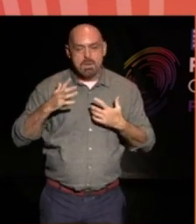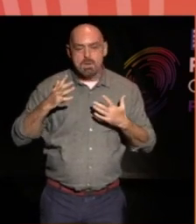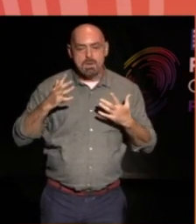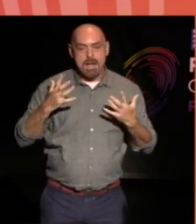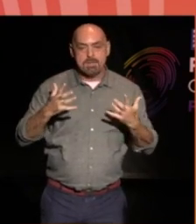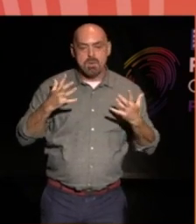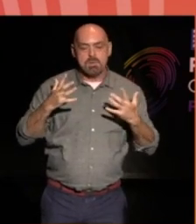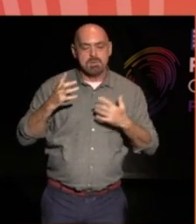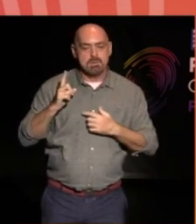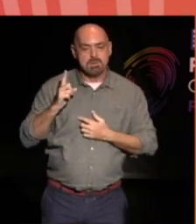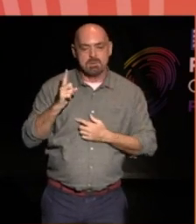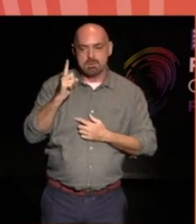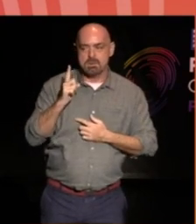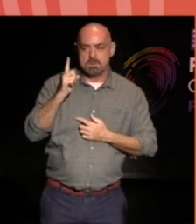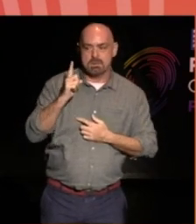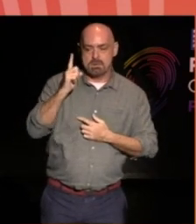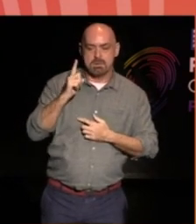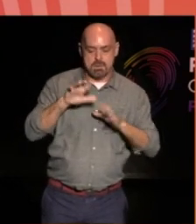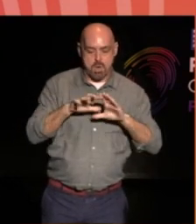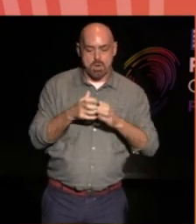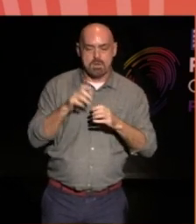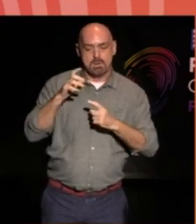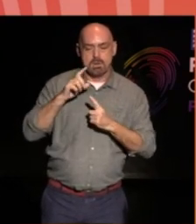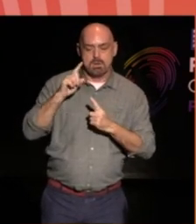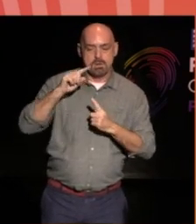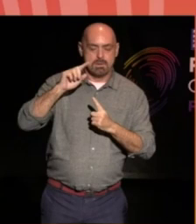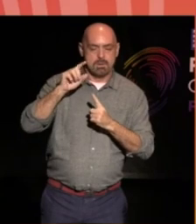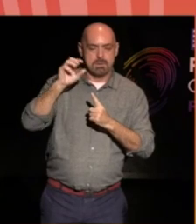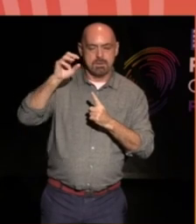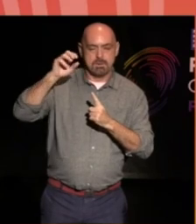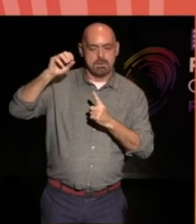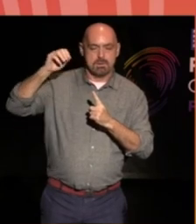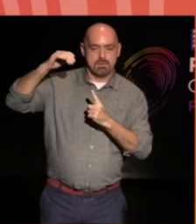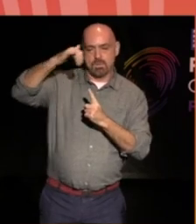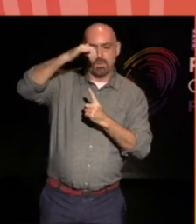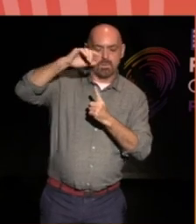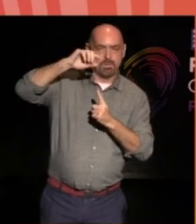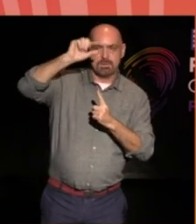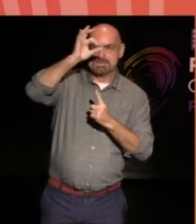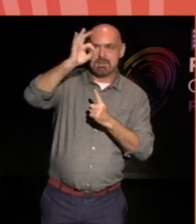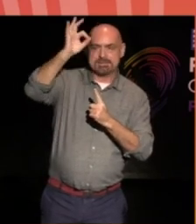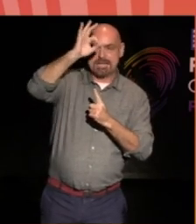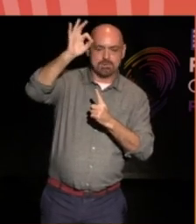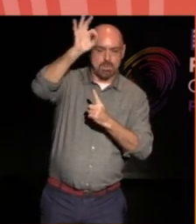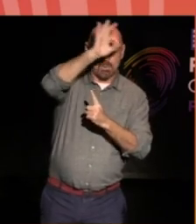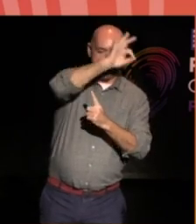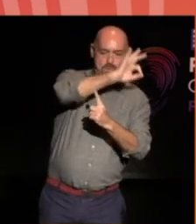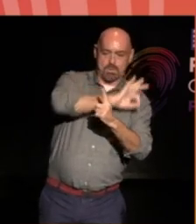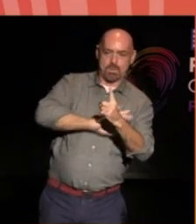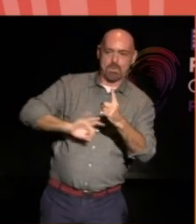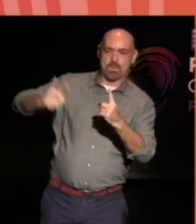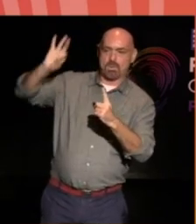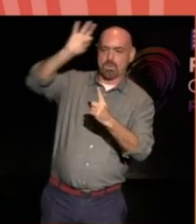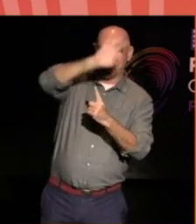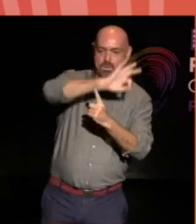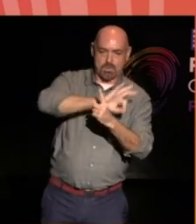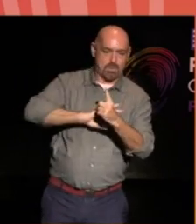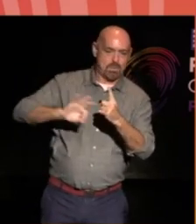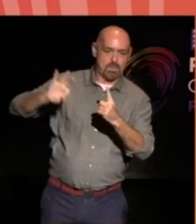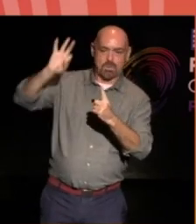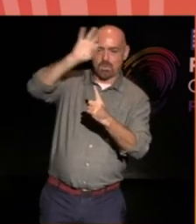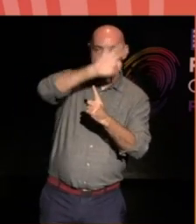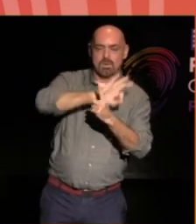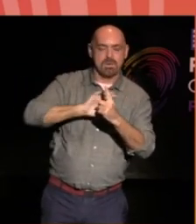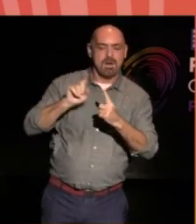at the moment, the International Space Station is really sort of going around the world, and every few hours it appears and it's above our